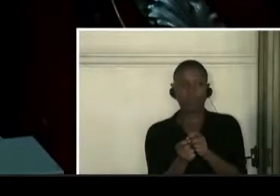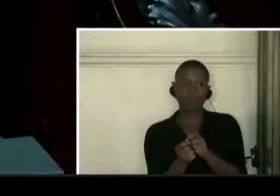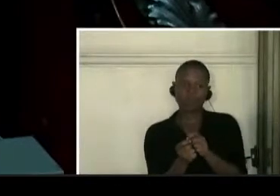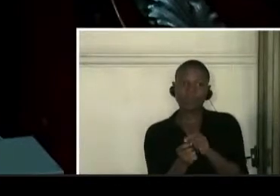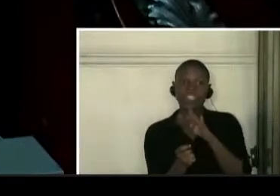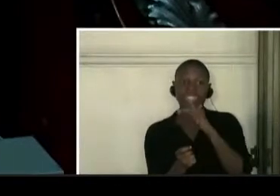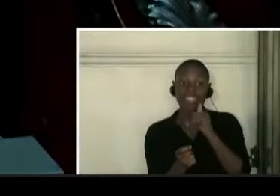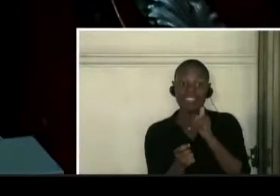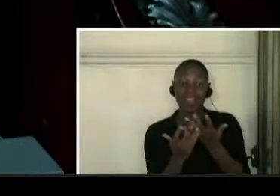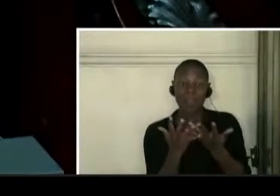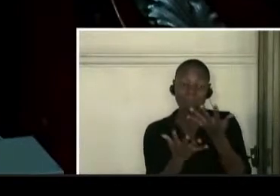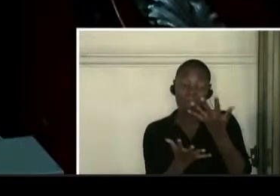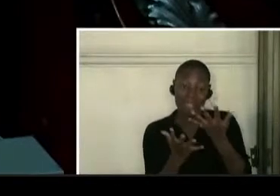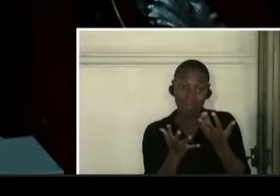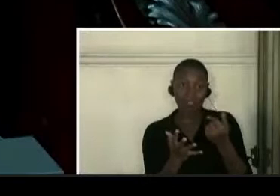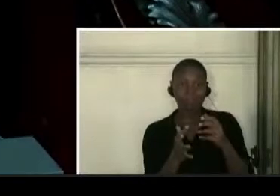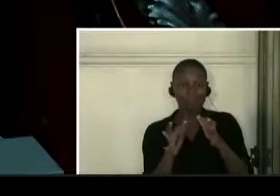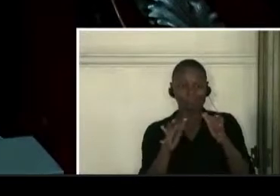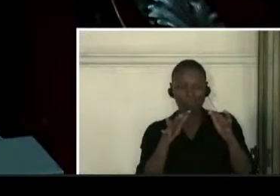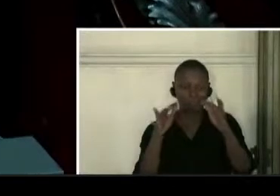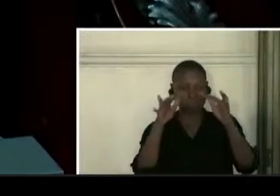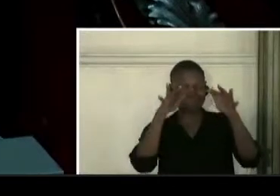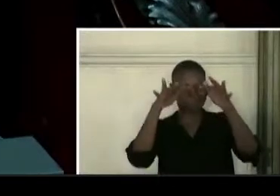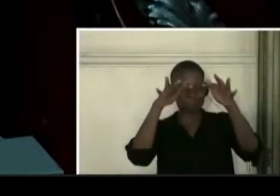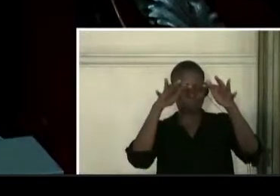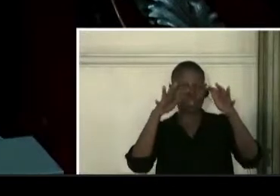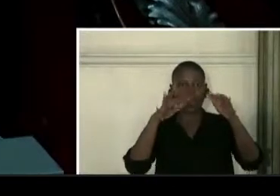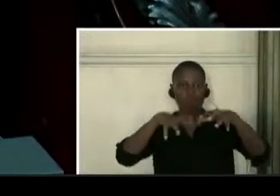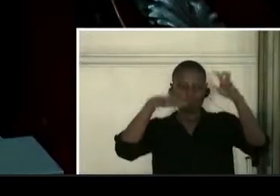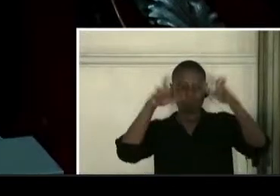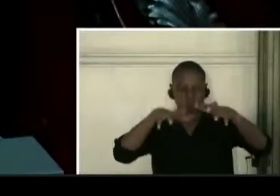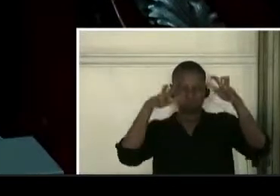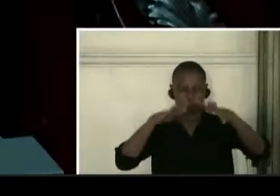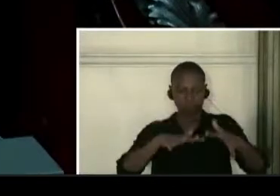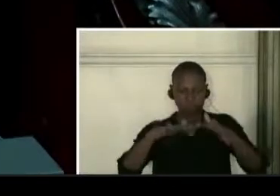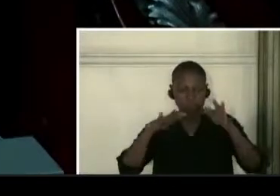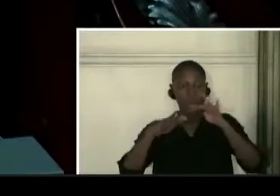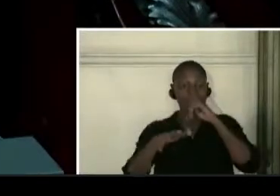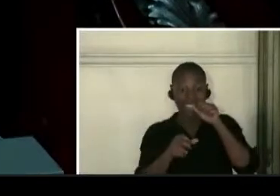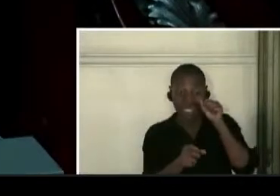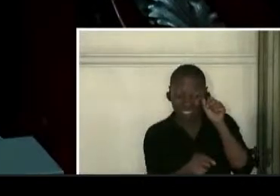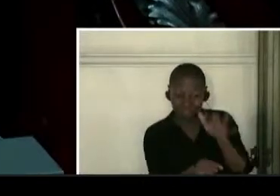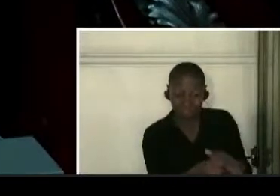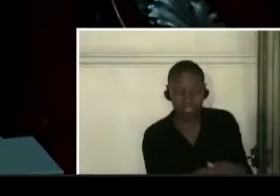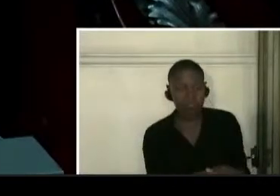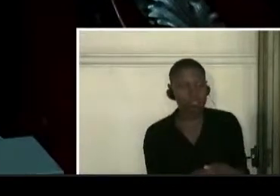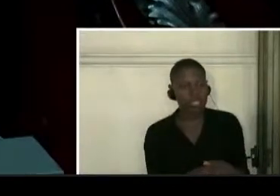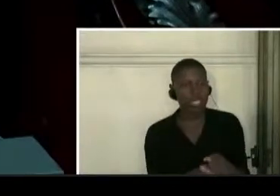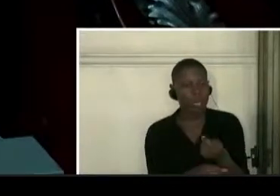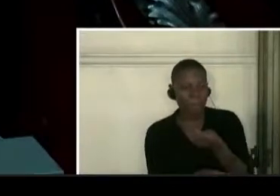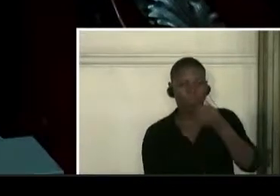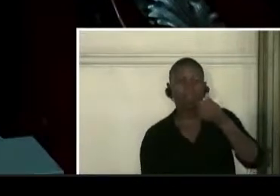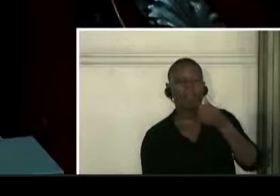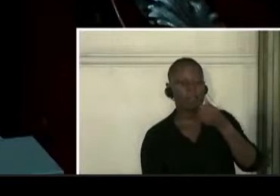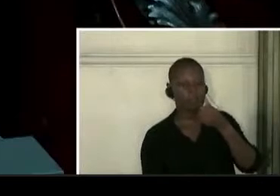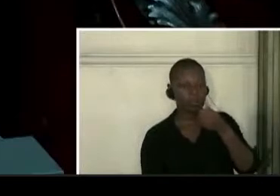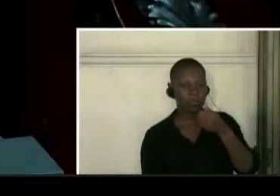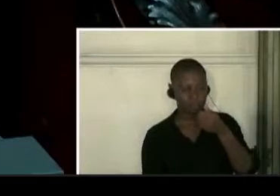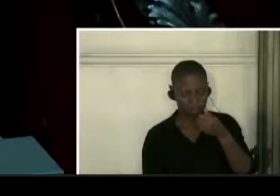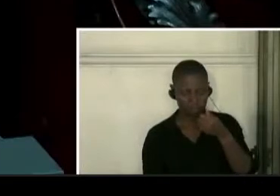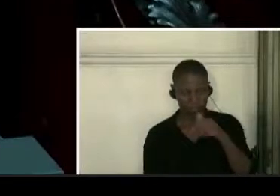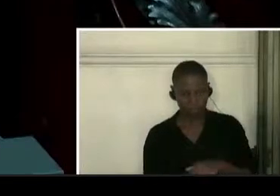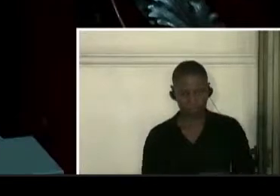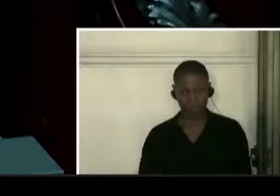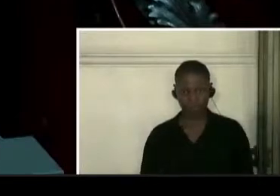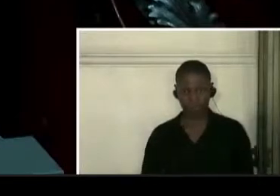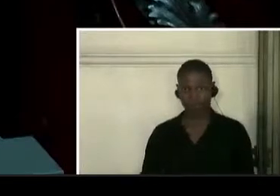noma kufika ama storms afana nalawa i-effectiveness ingabi njengoba yenzekile. We